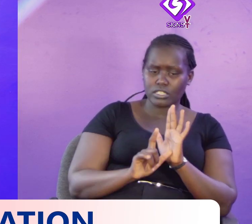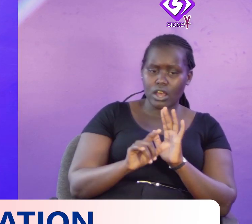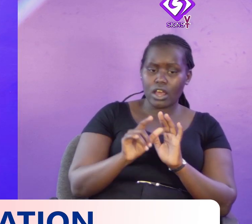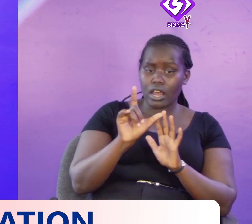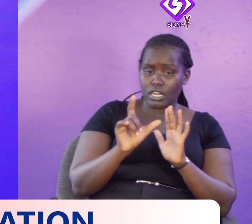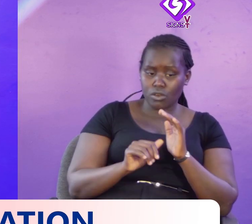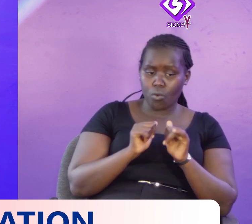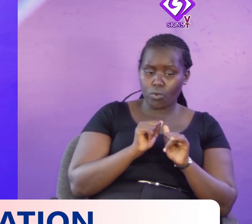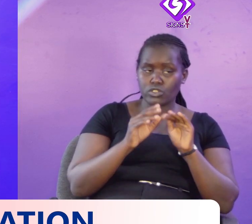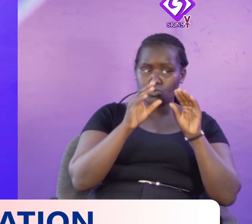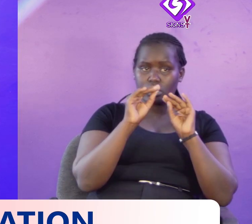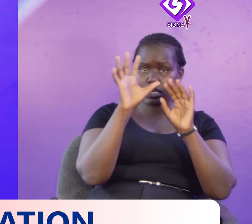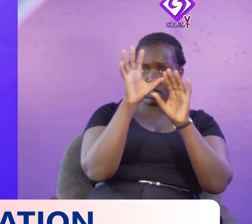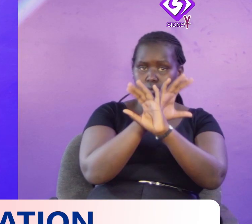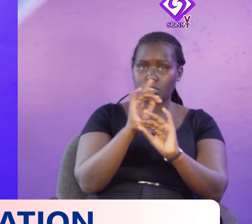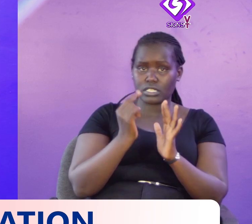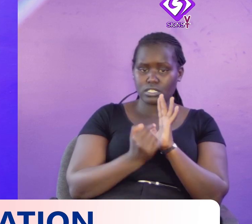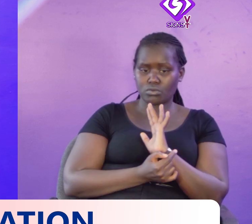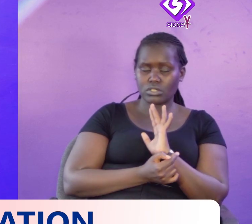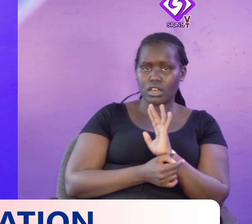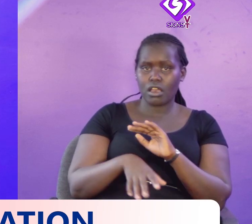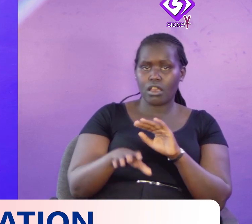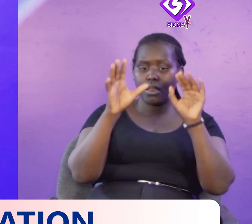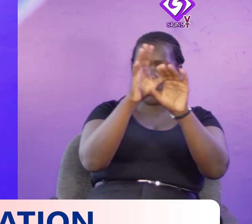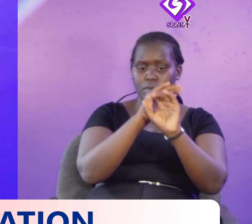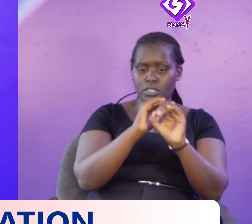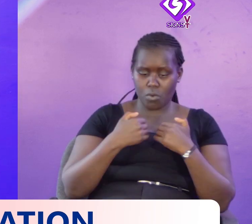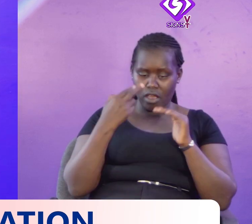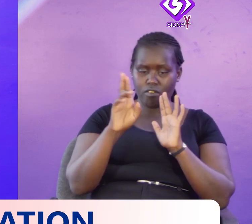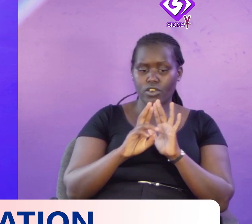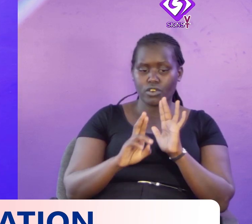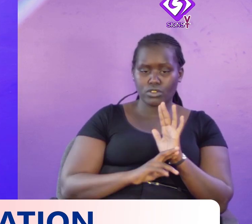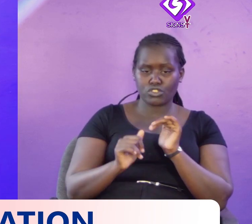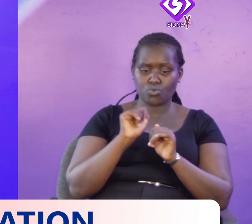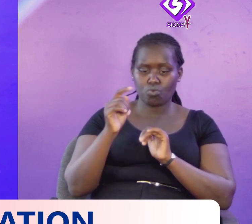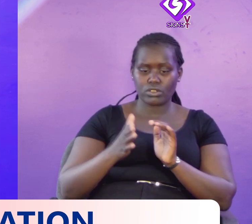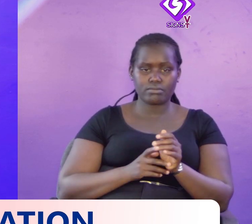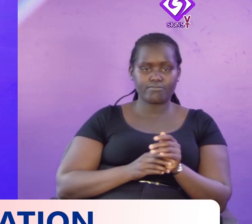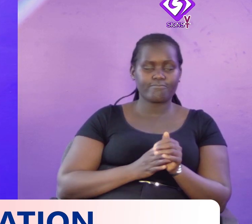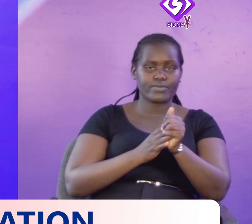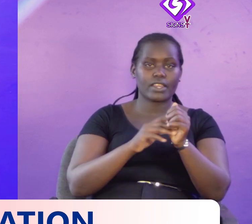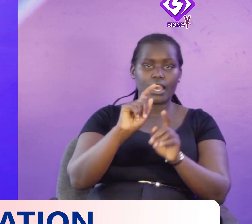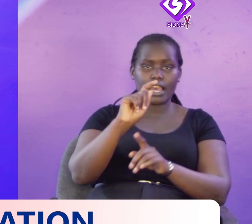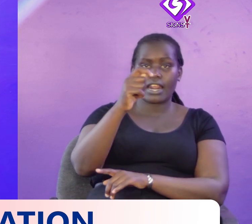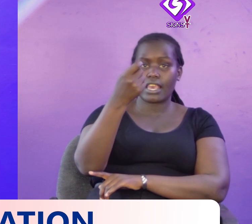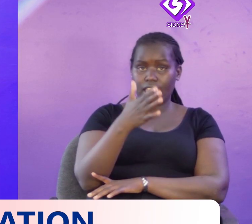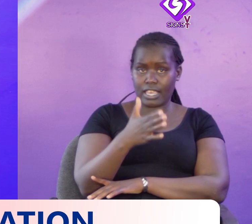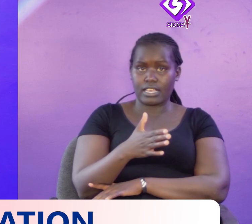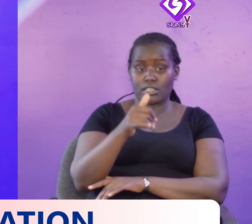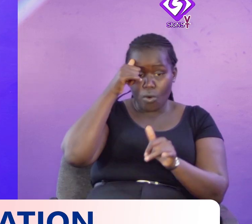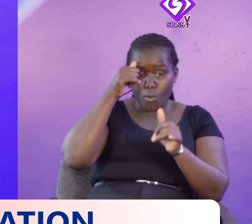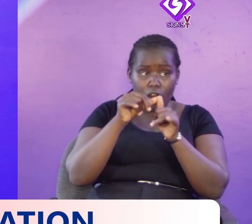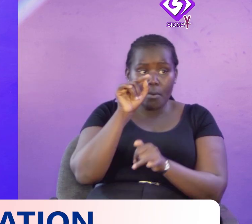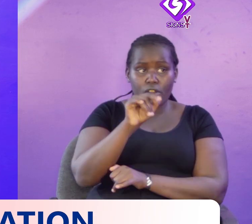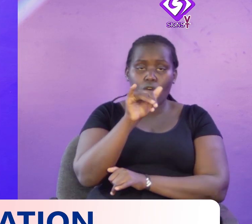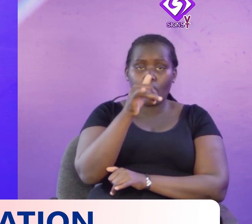teach the president is this. Mr. President, we have rules and regulations that govern Kenya. Let us remind you of them because